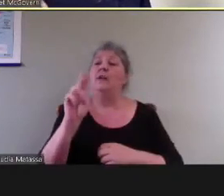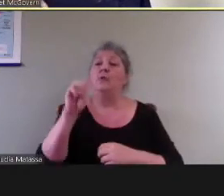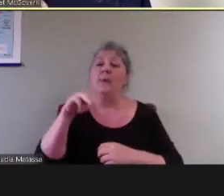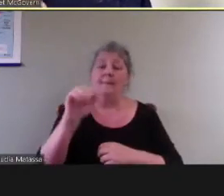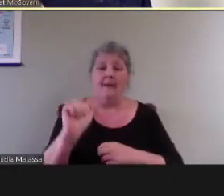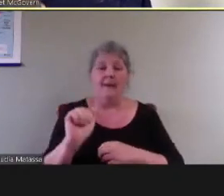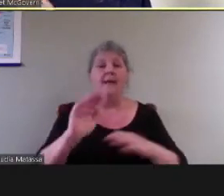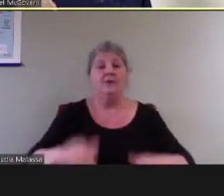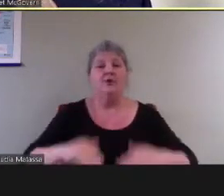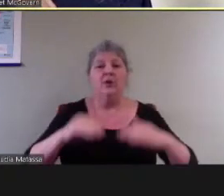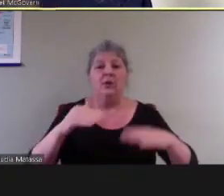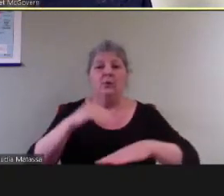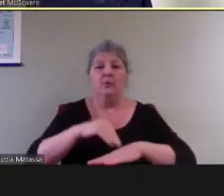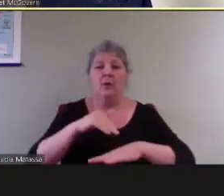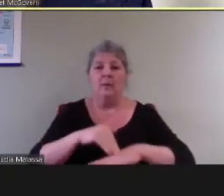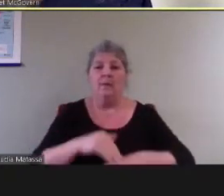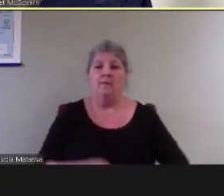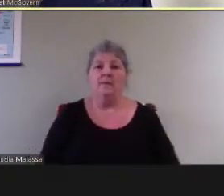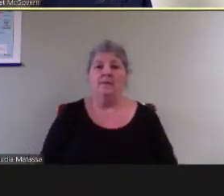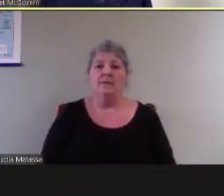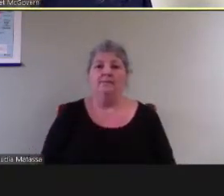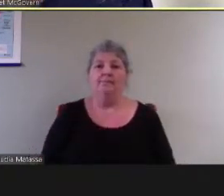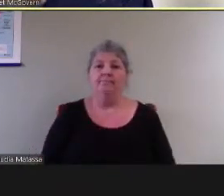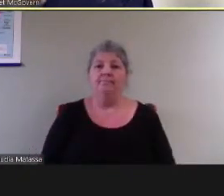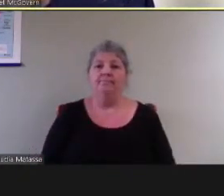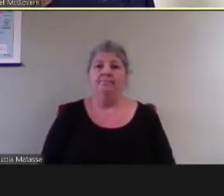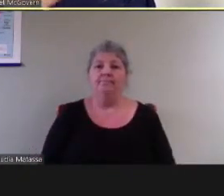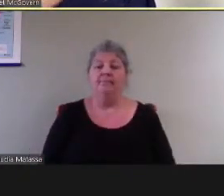we move to the next slide, please.